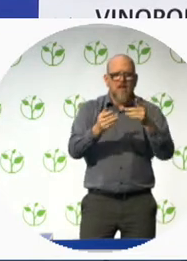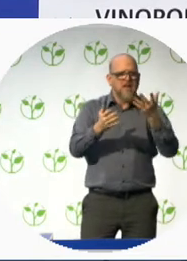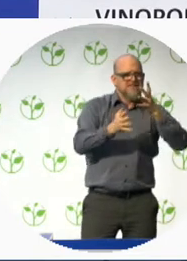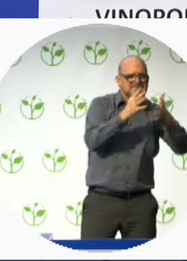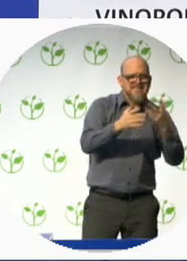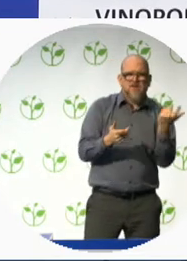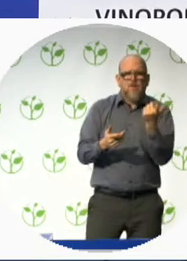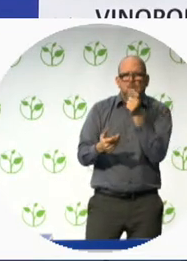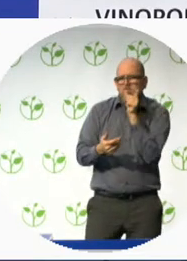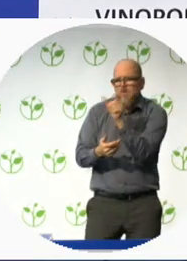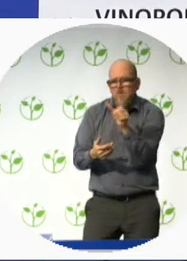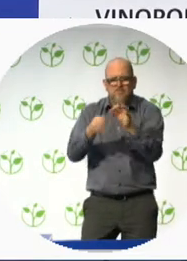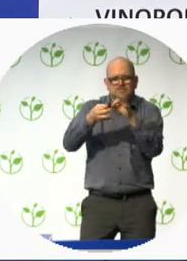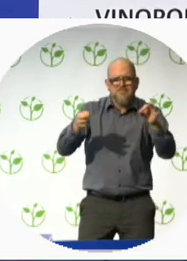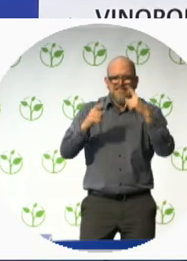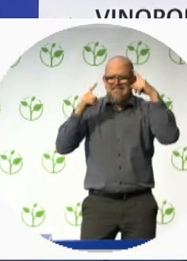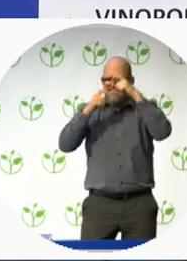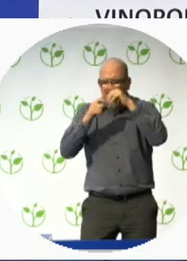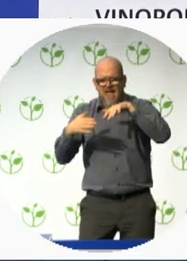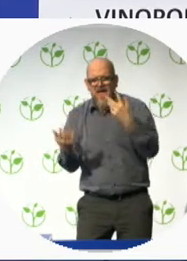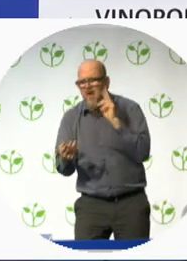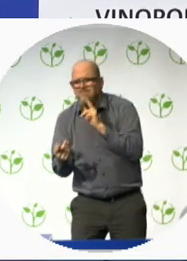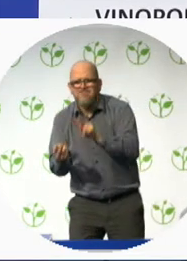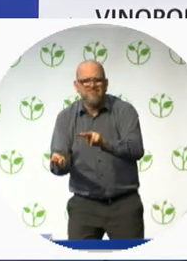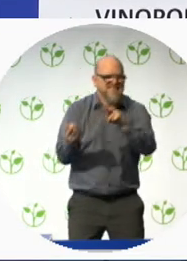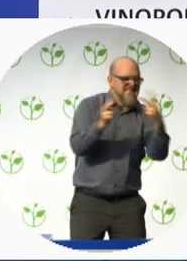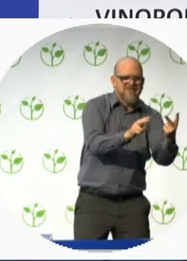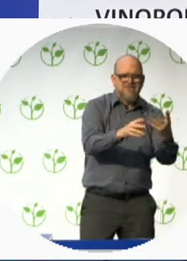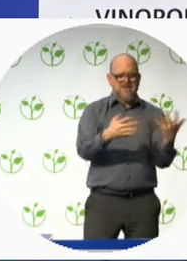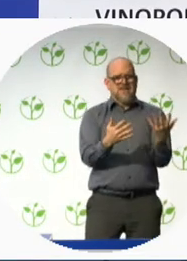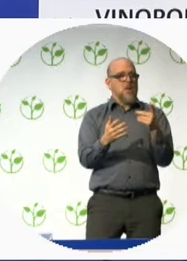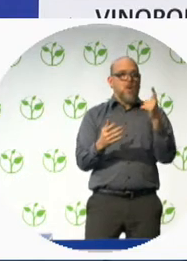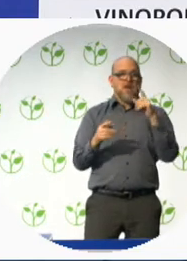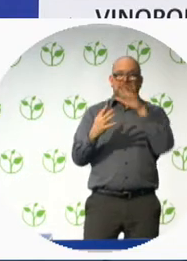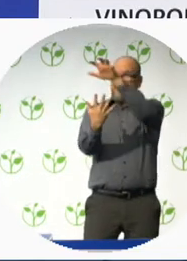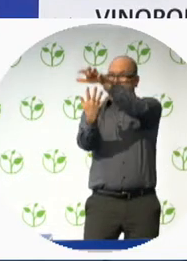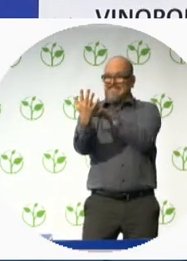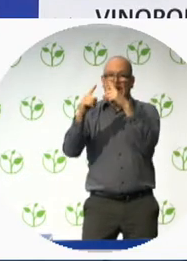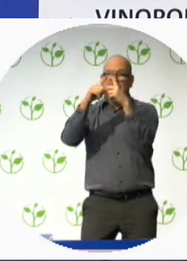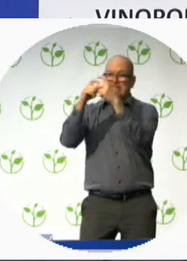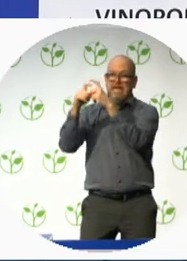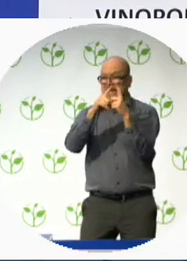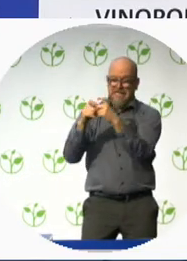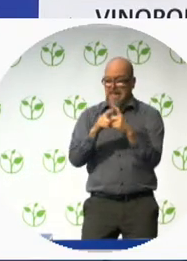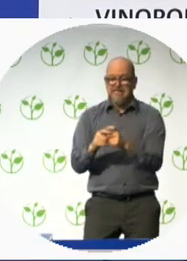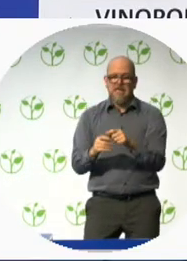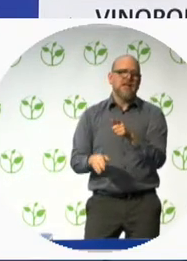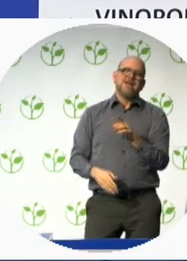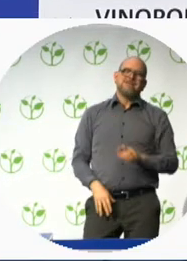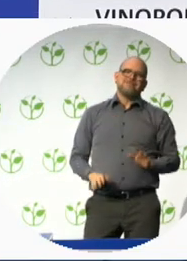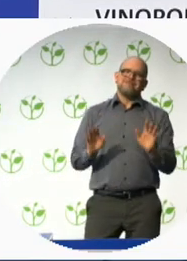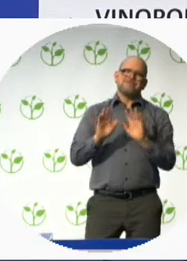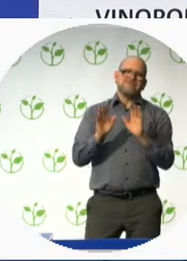modified because for hearing children, the person taking the data was looking down at a